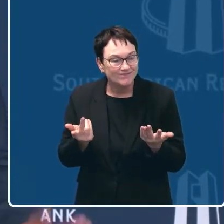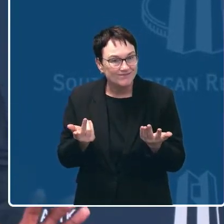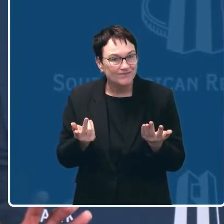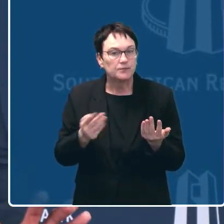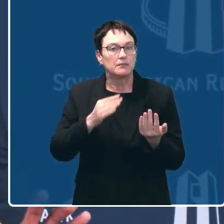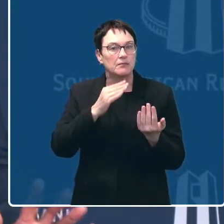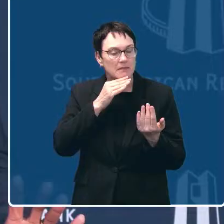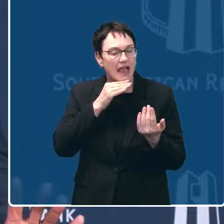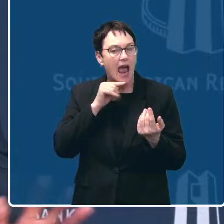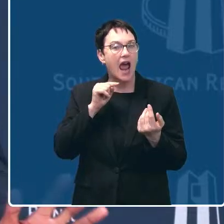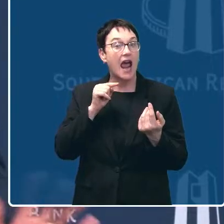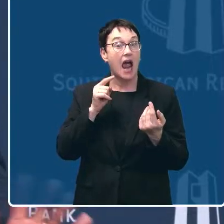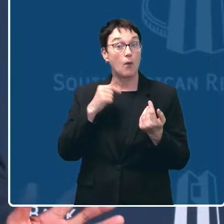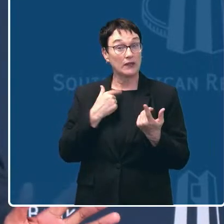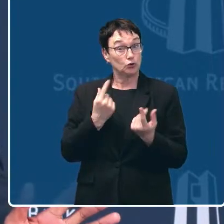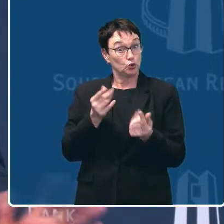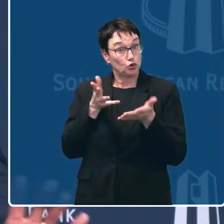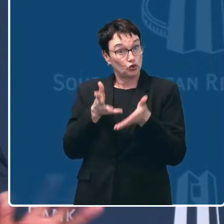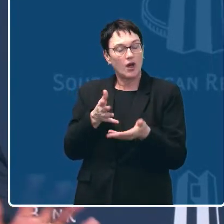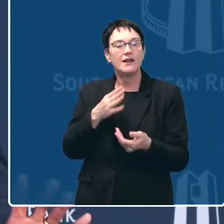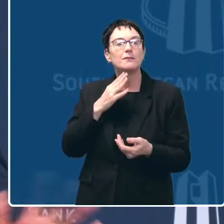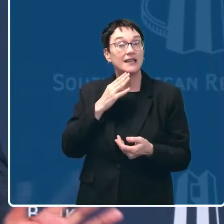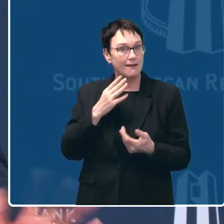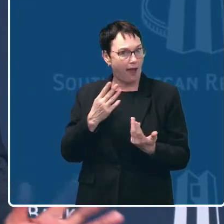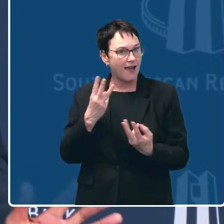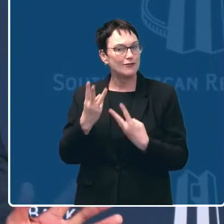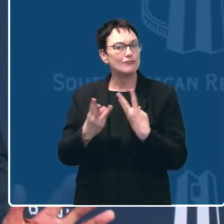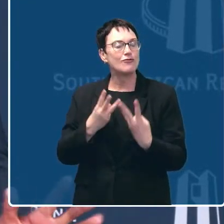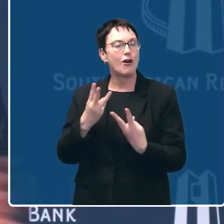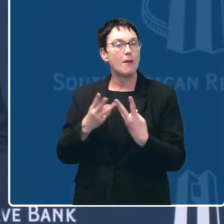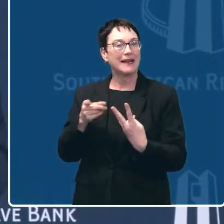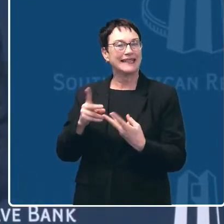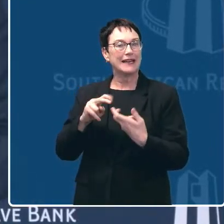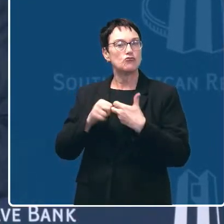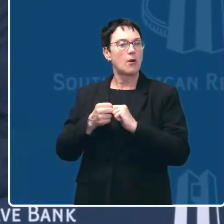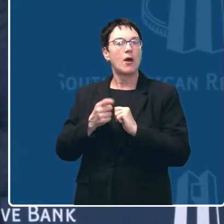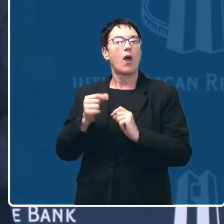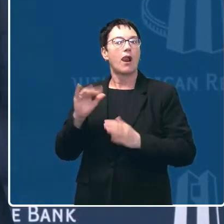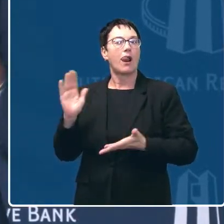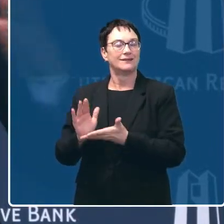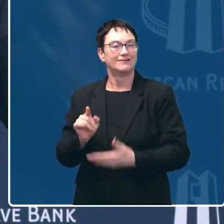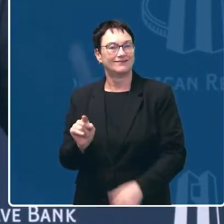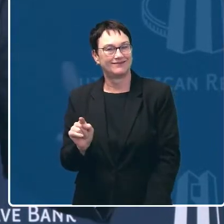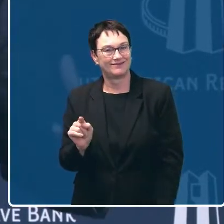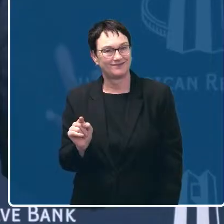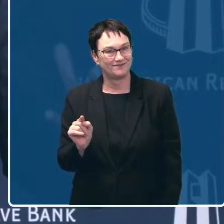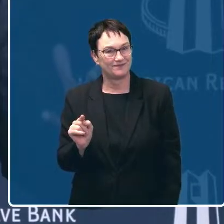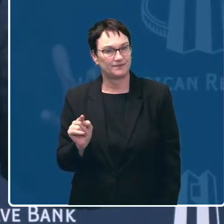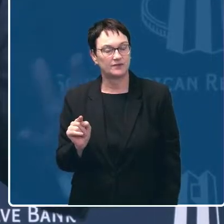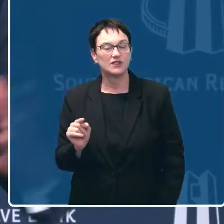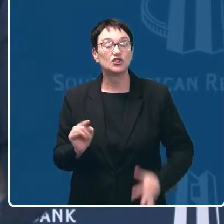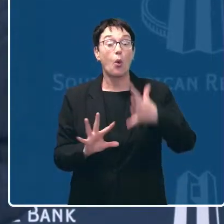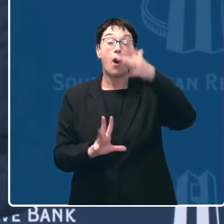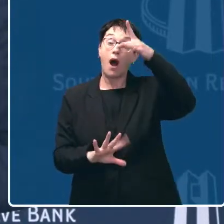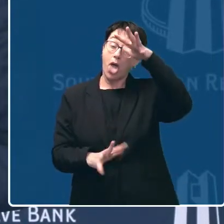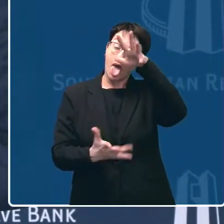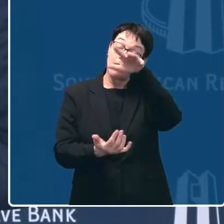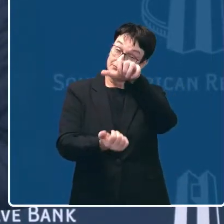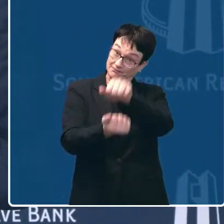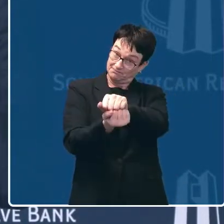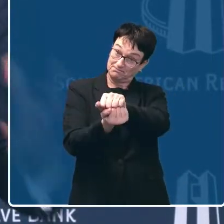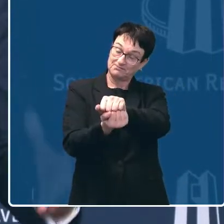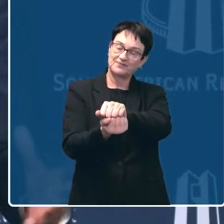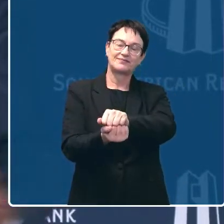with the job creation challenge. So In a nutshell, that